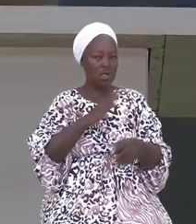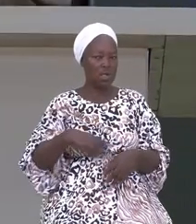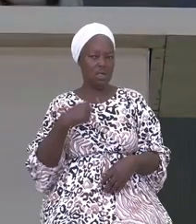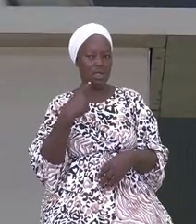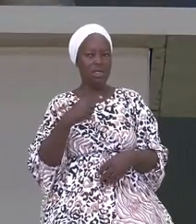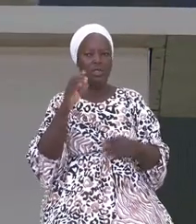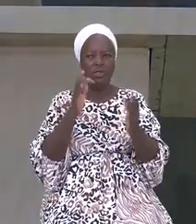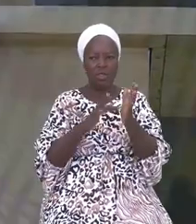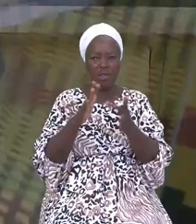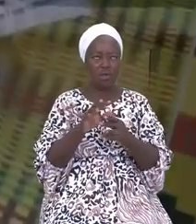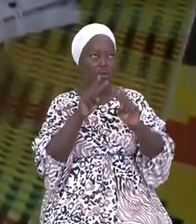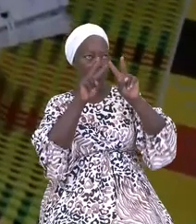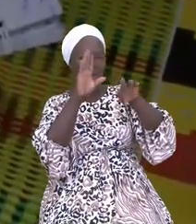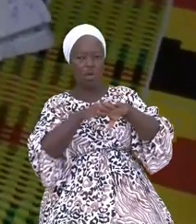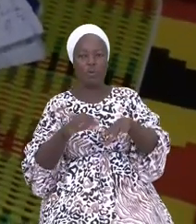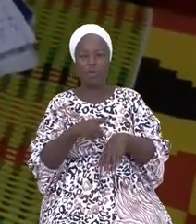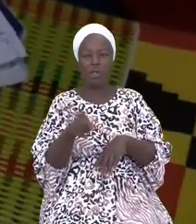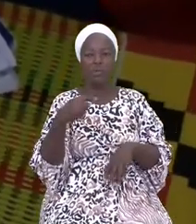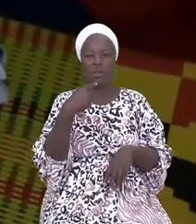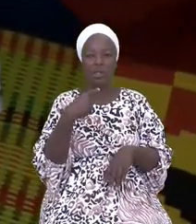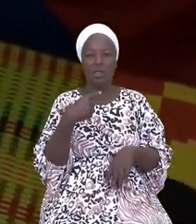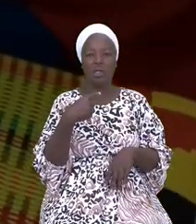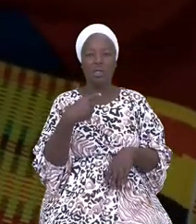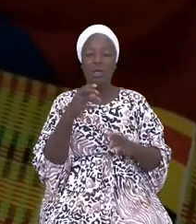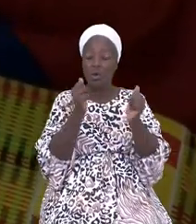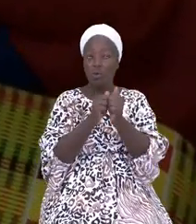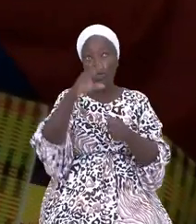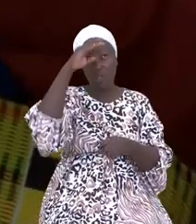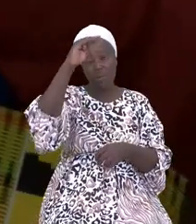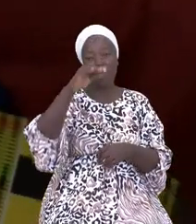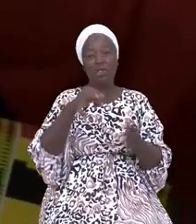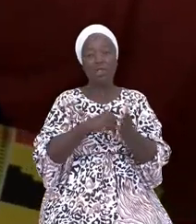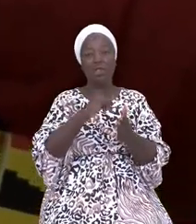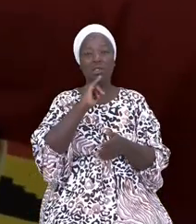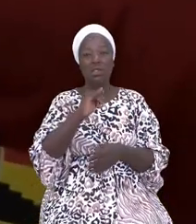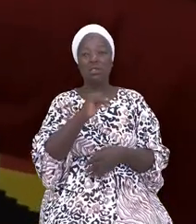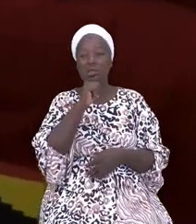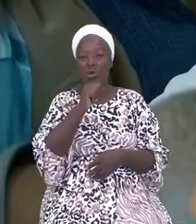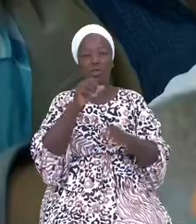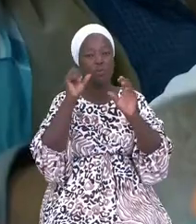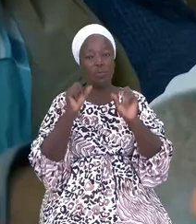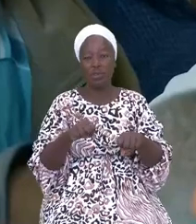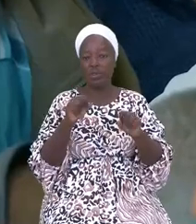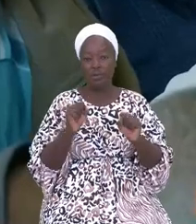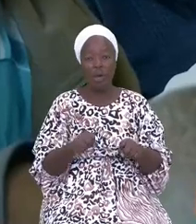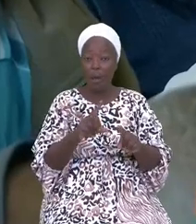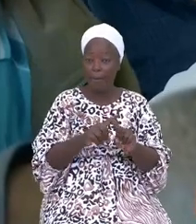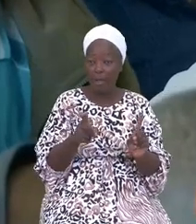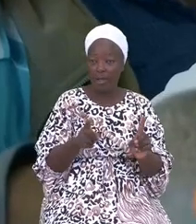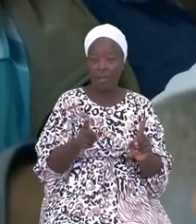Jesus, looking upon them, says, with men it is impossible,